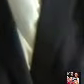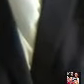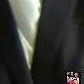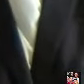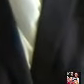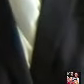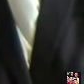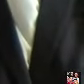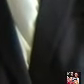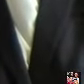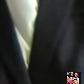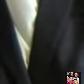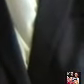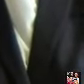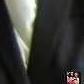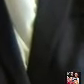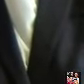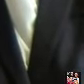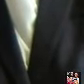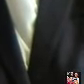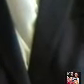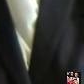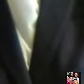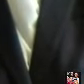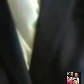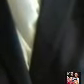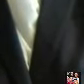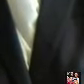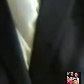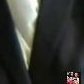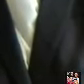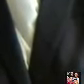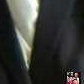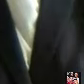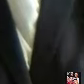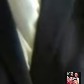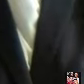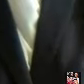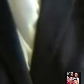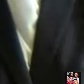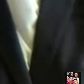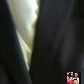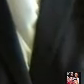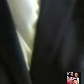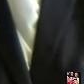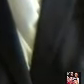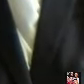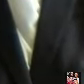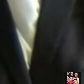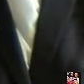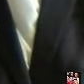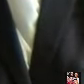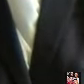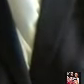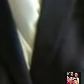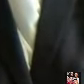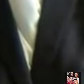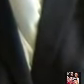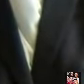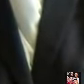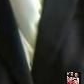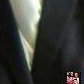Sergeant Mattingly saw the man's gun fire, heard a boom, and immediately knew he was shot as a result of